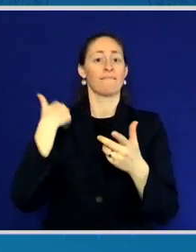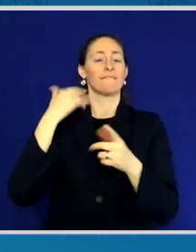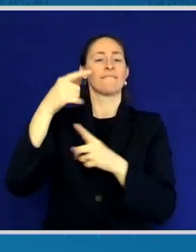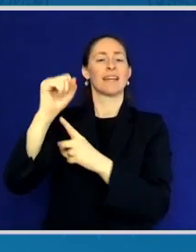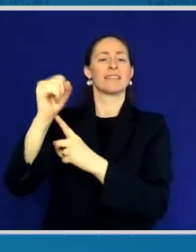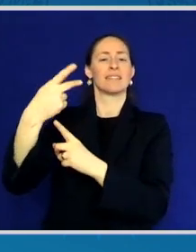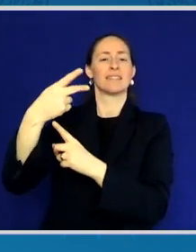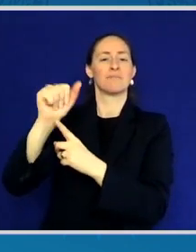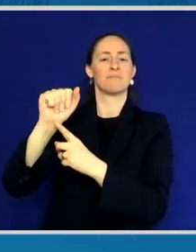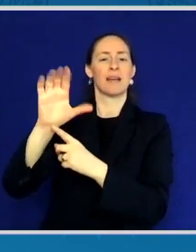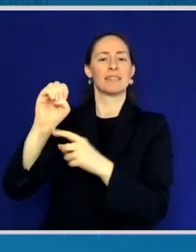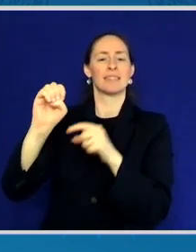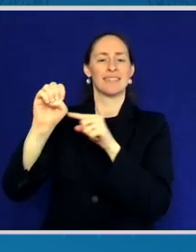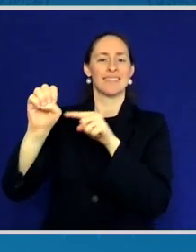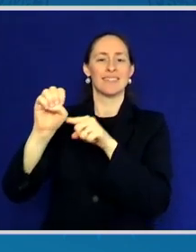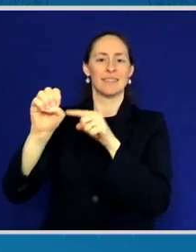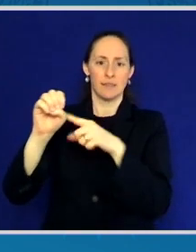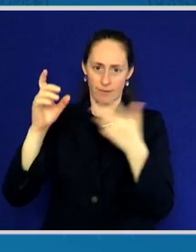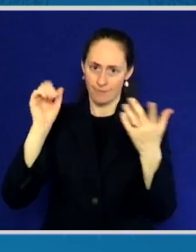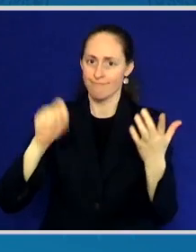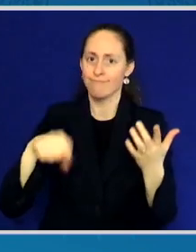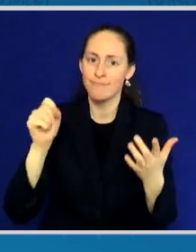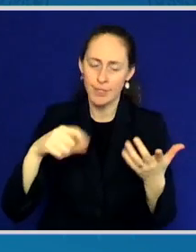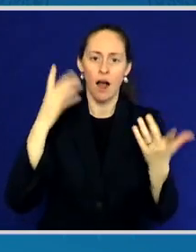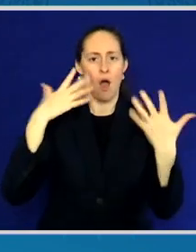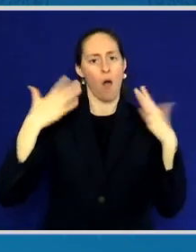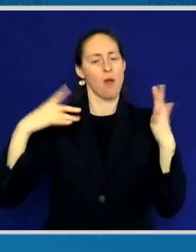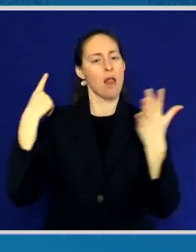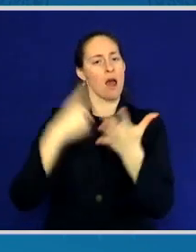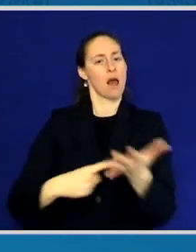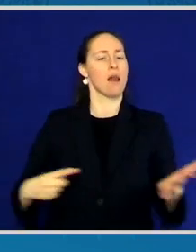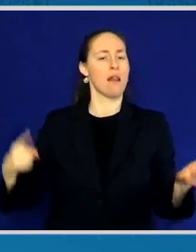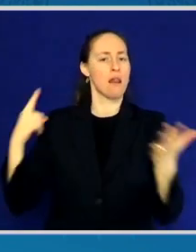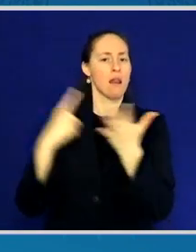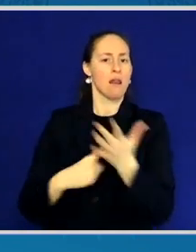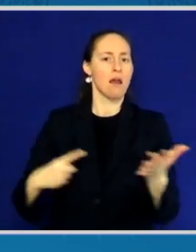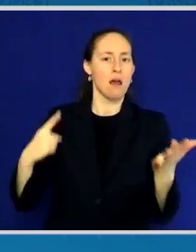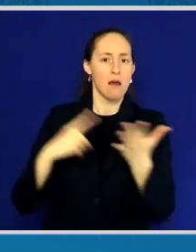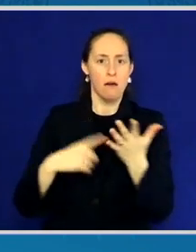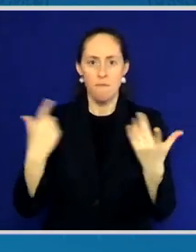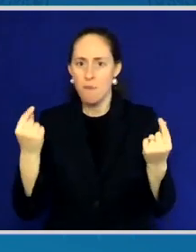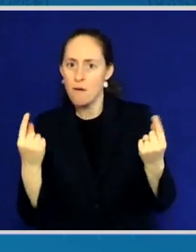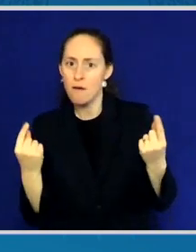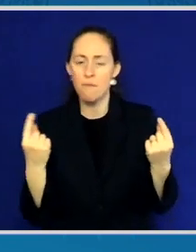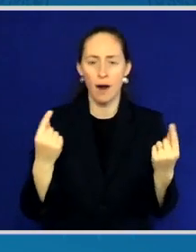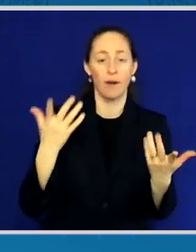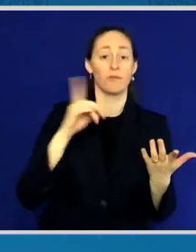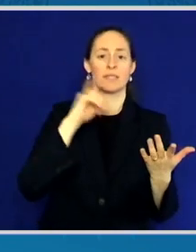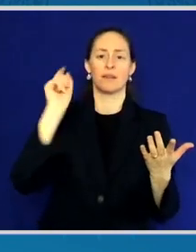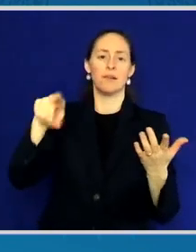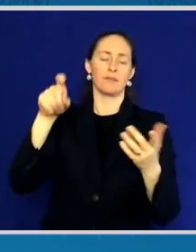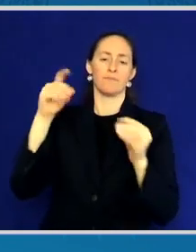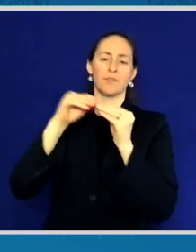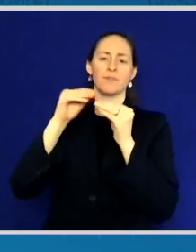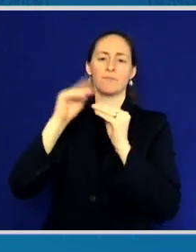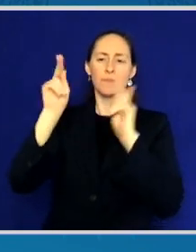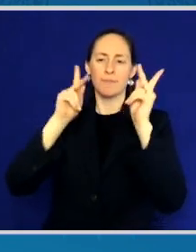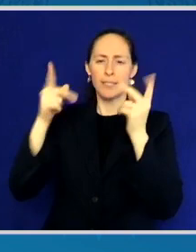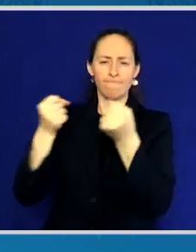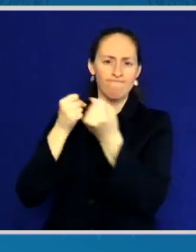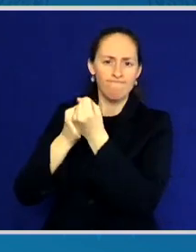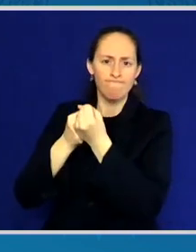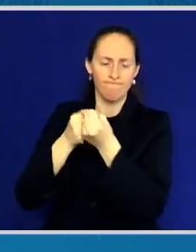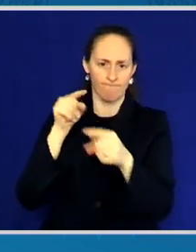conversation about its qualifications for some support out of the American Jobs Plan. Thank you.